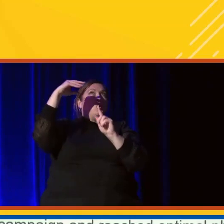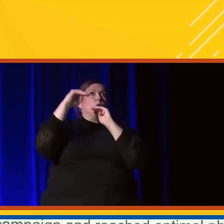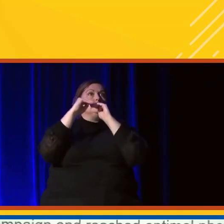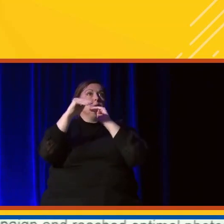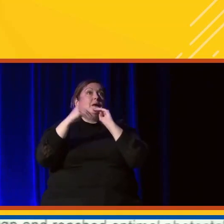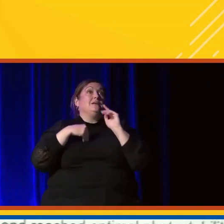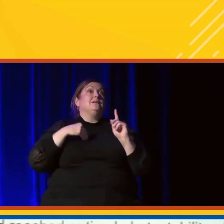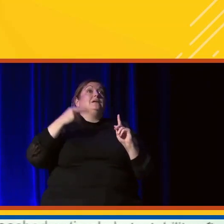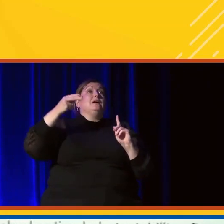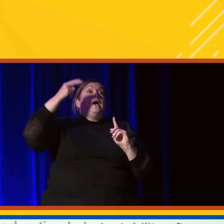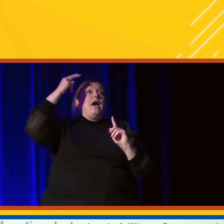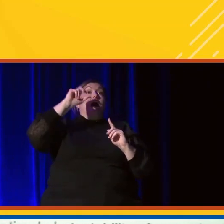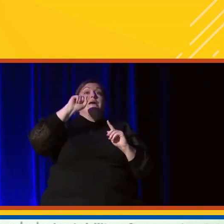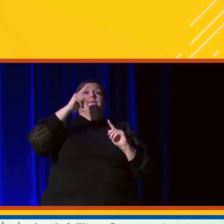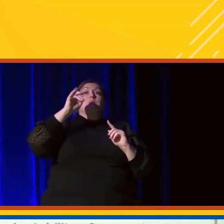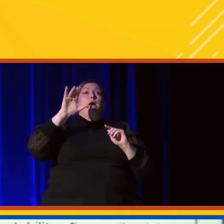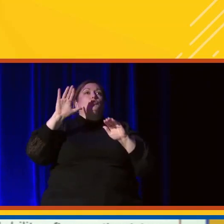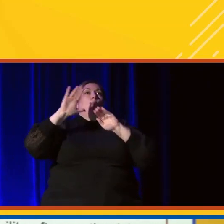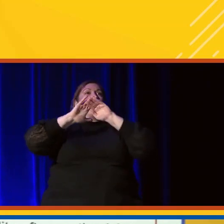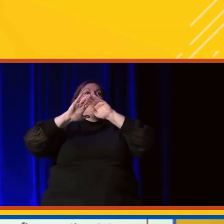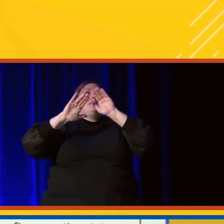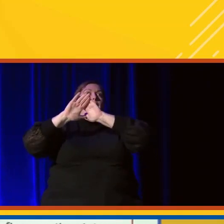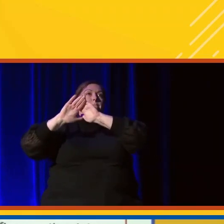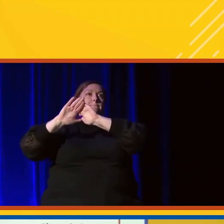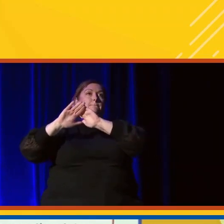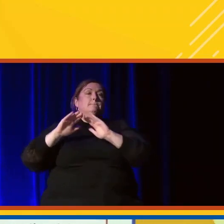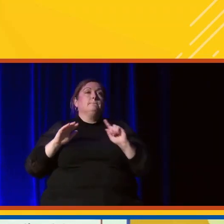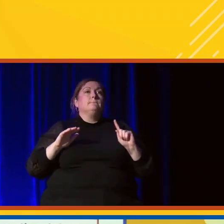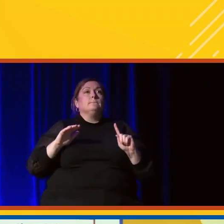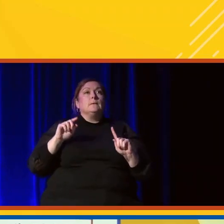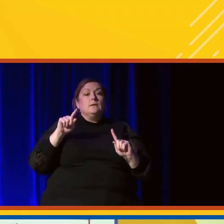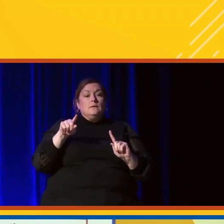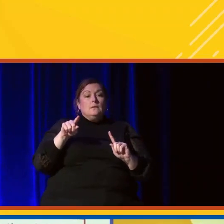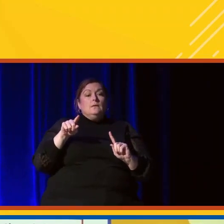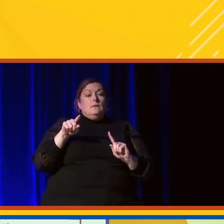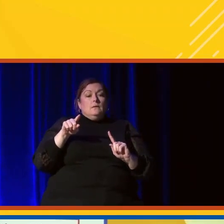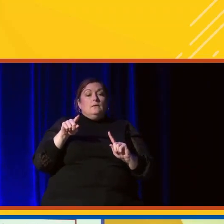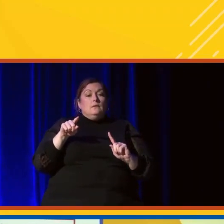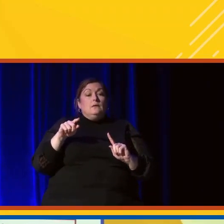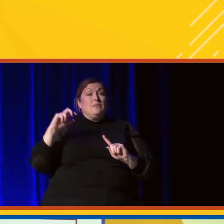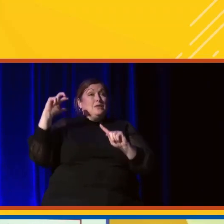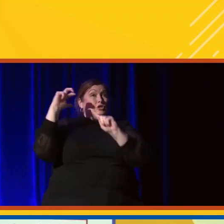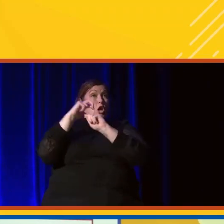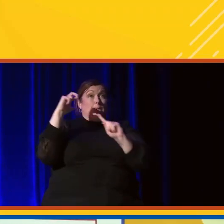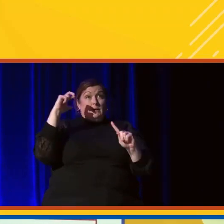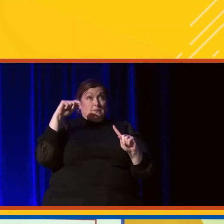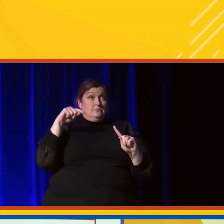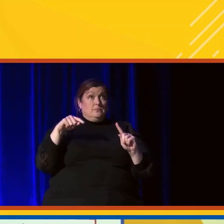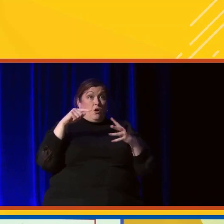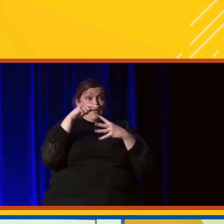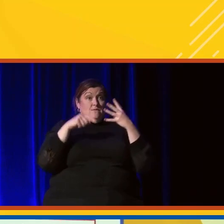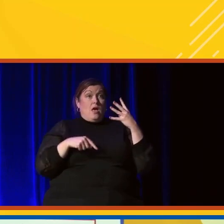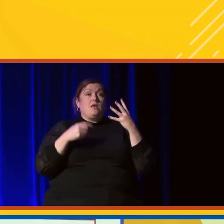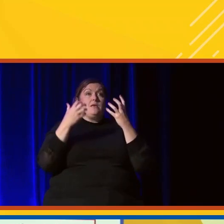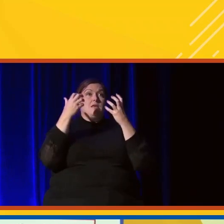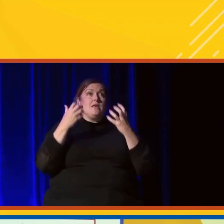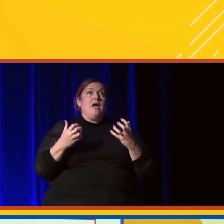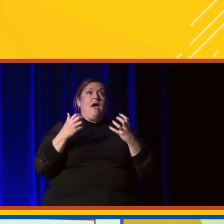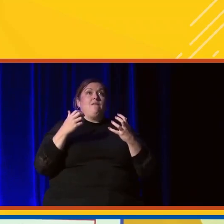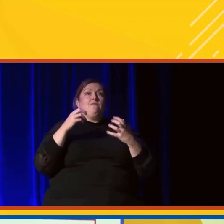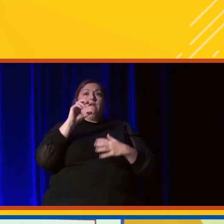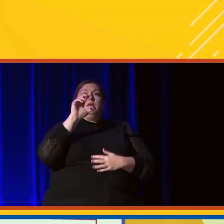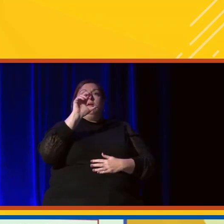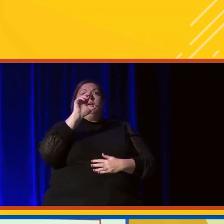and high spectral overlap. The champion molecules that come out of these campaigns are the following. They're heavily laden